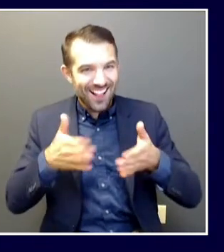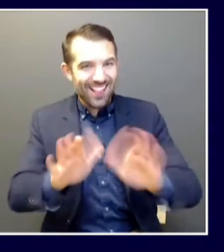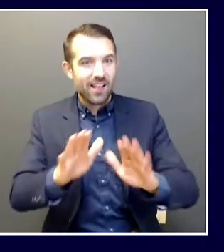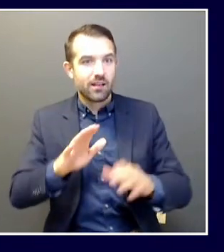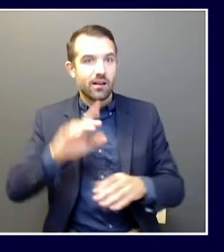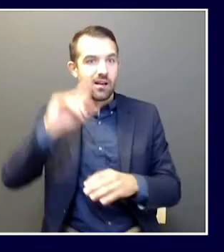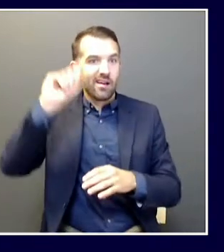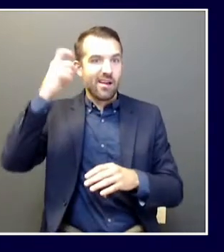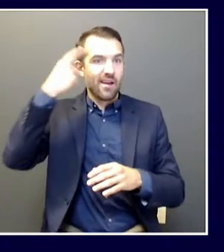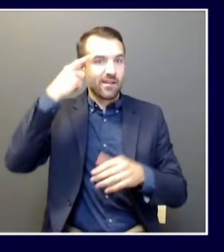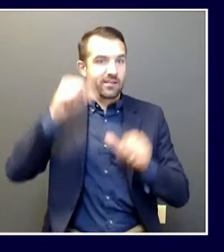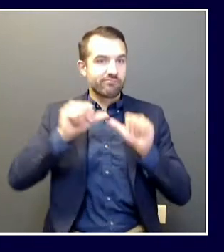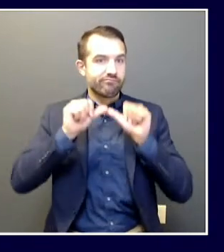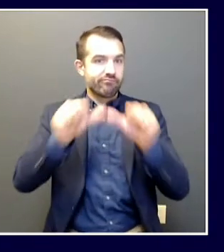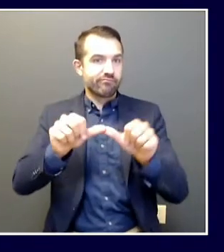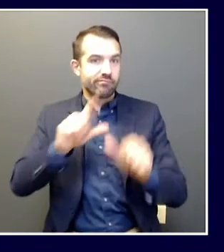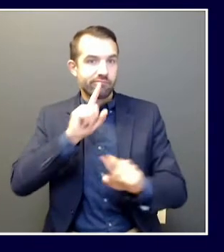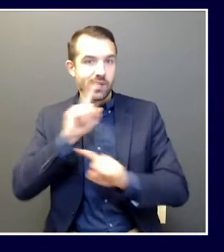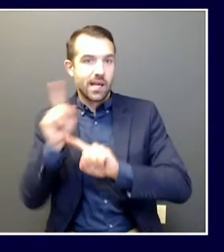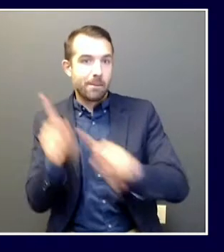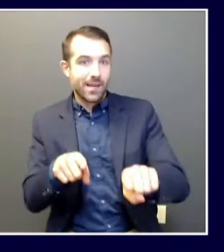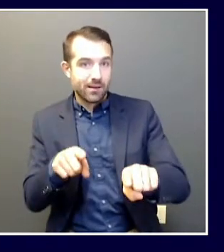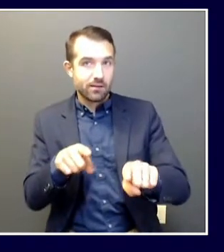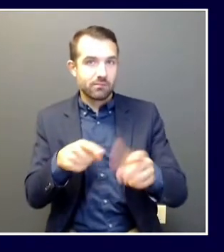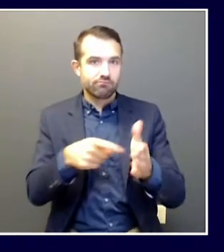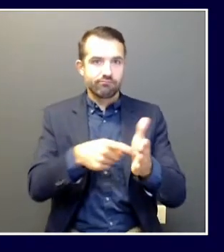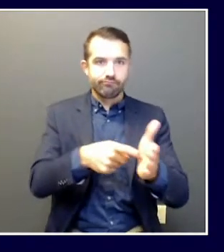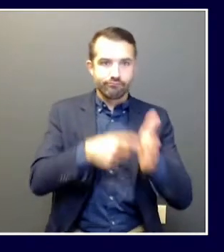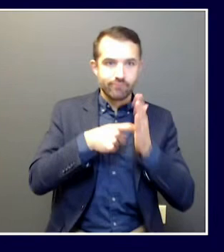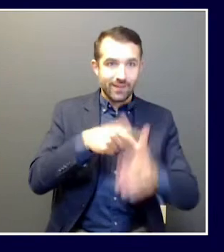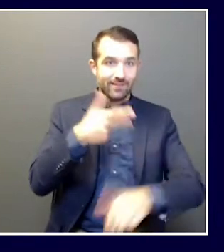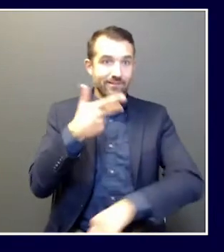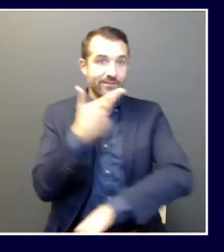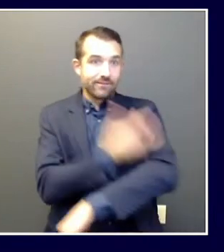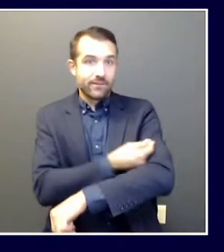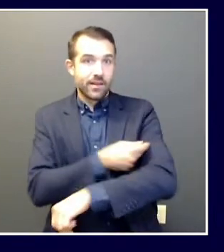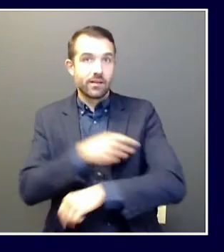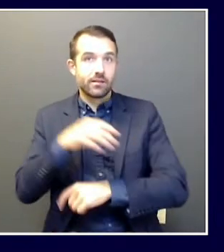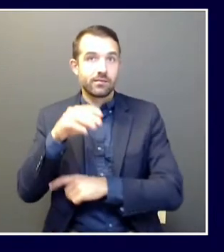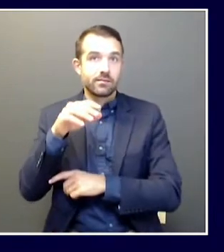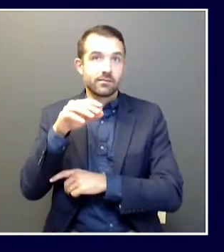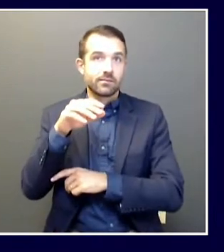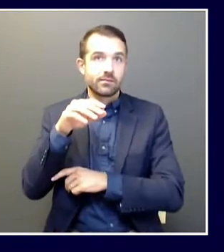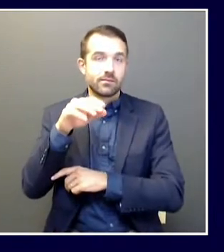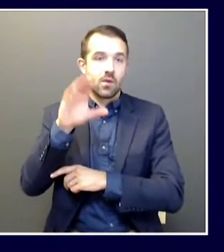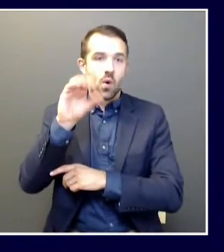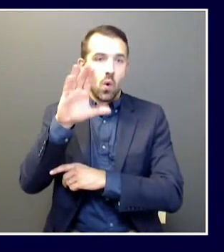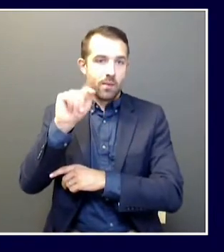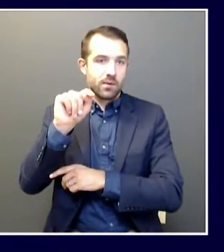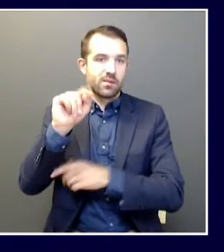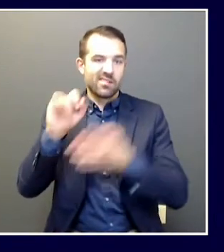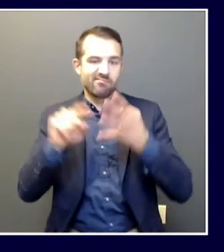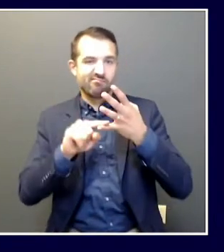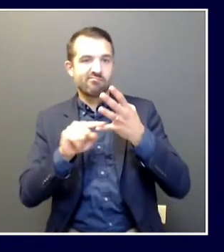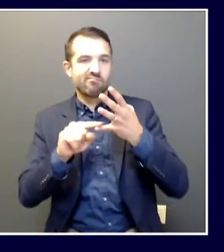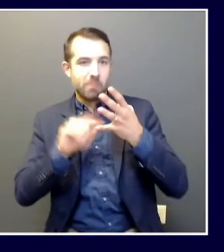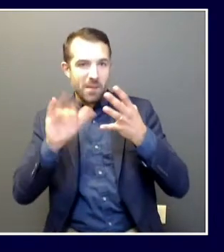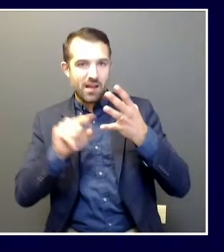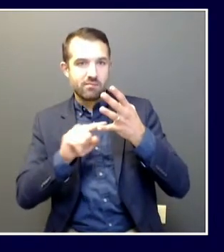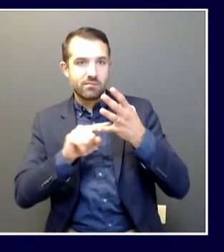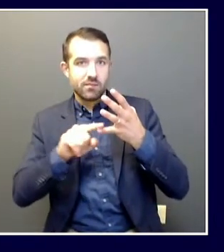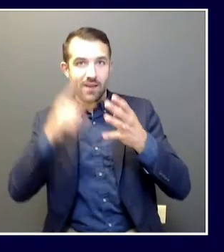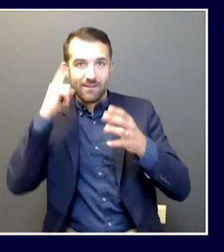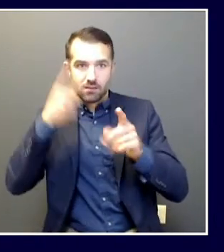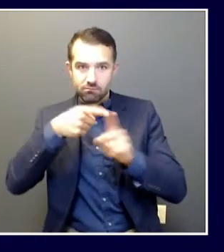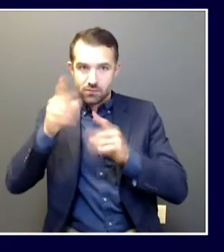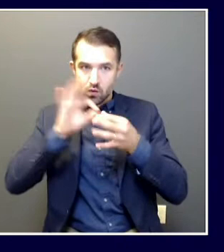of the month. I'm curious if either of you have heard that yet, since it